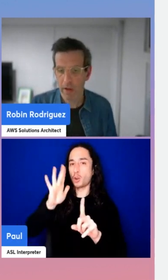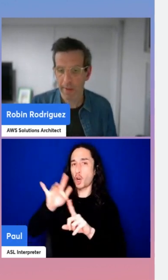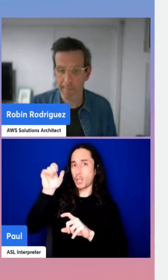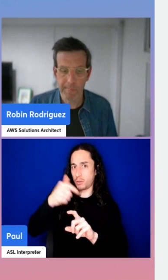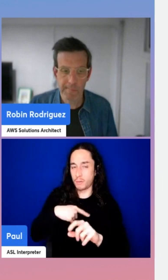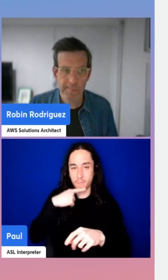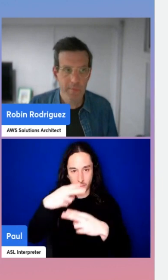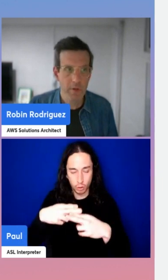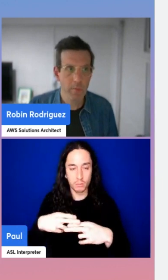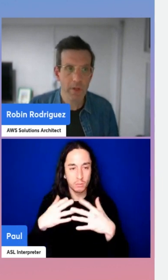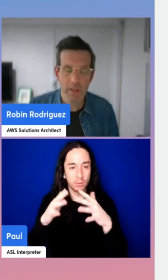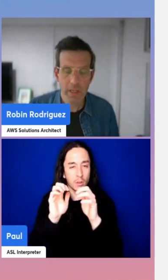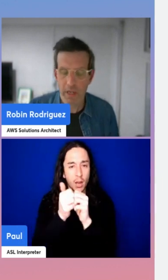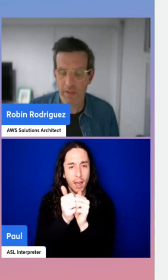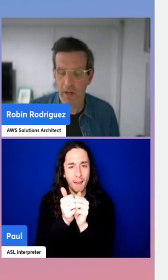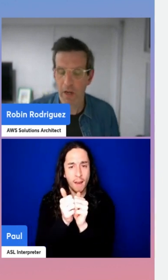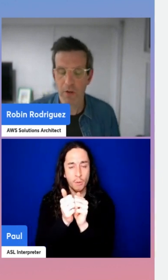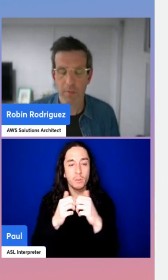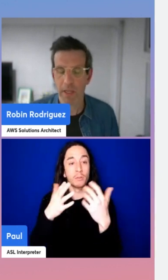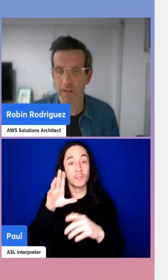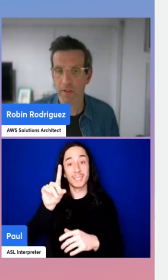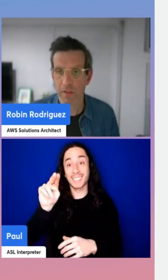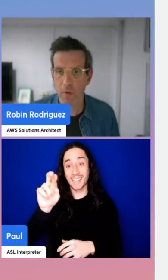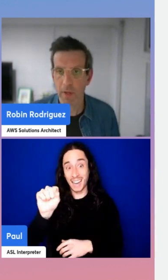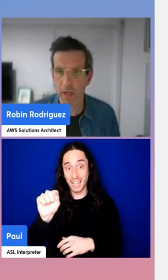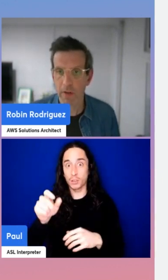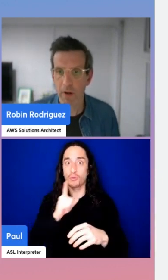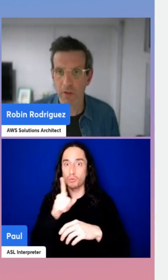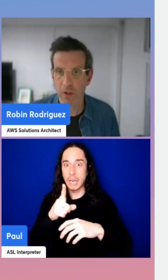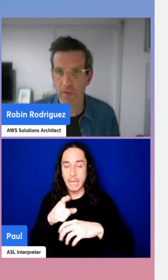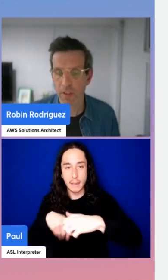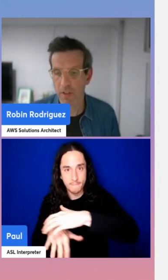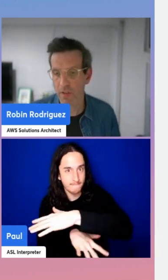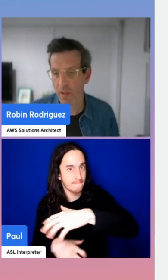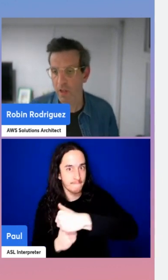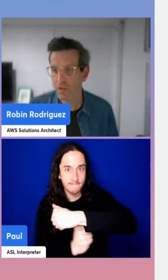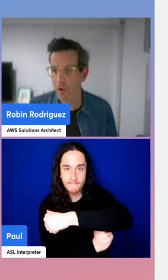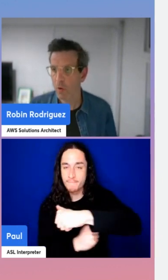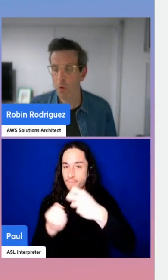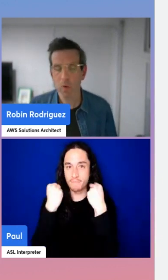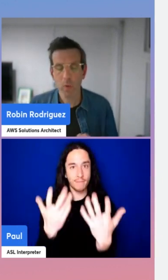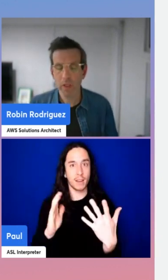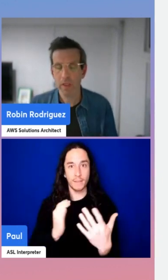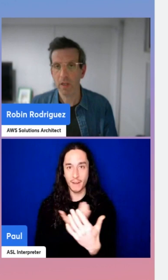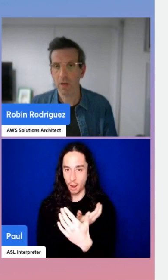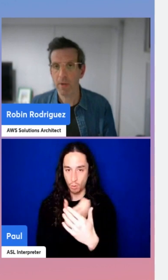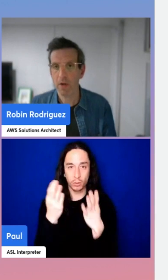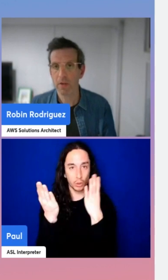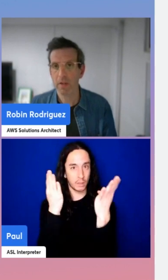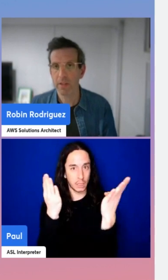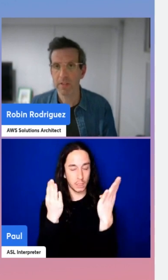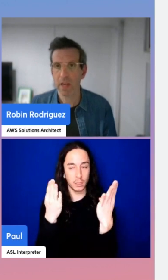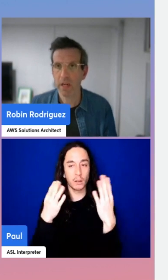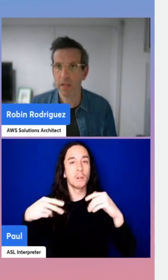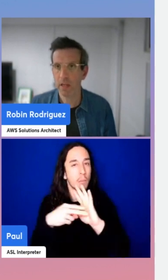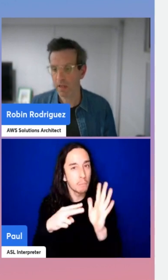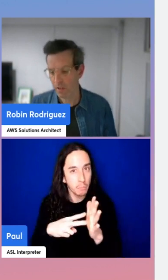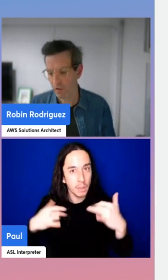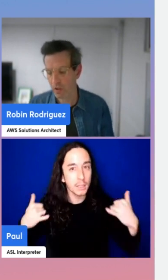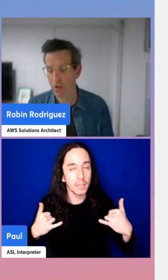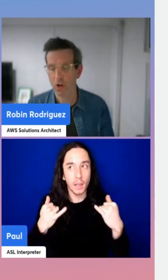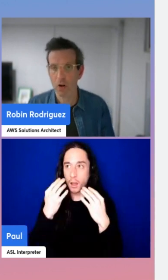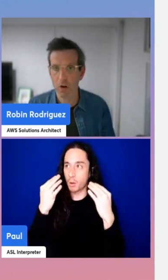how DNS underpins so many of our services. So when we think about